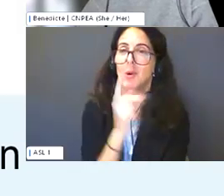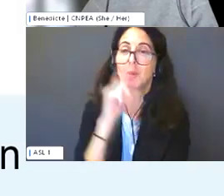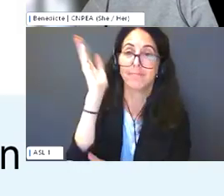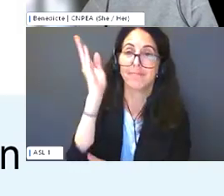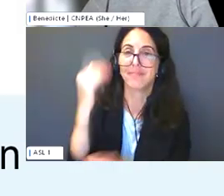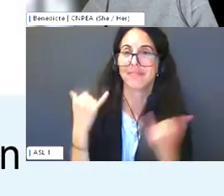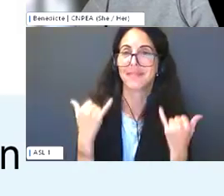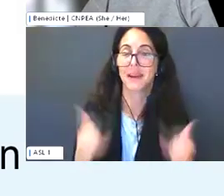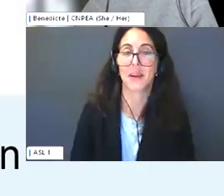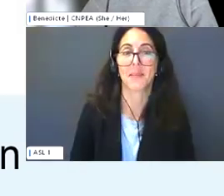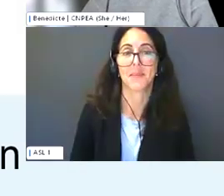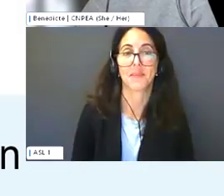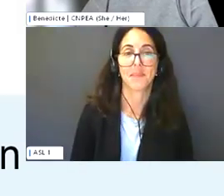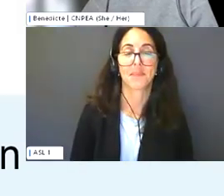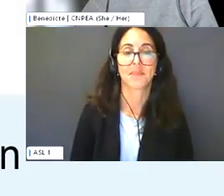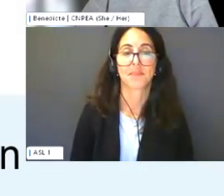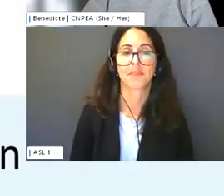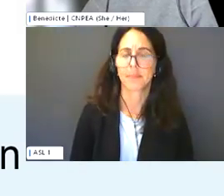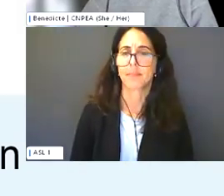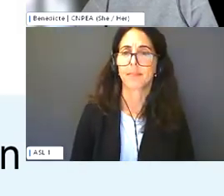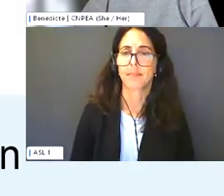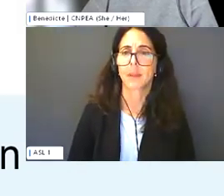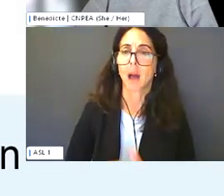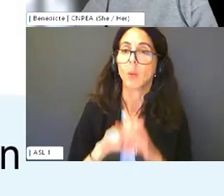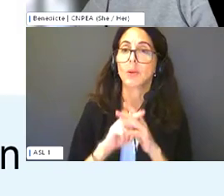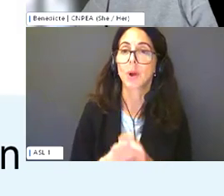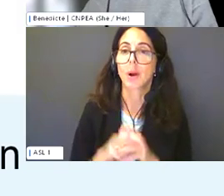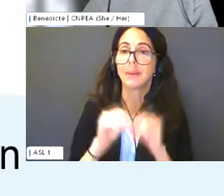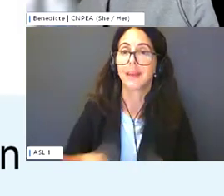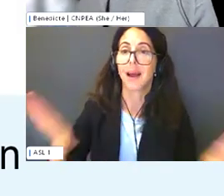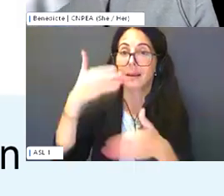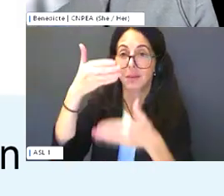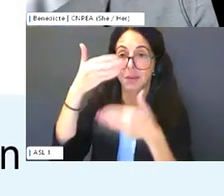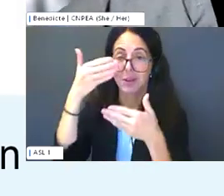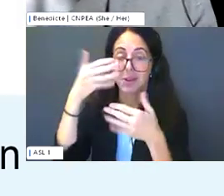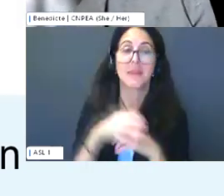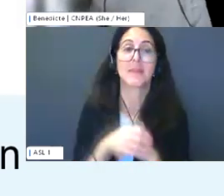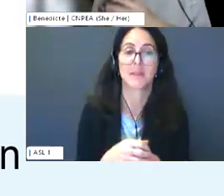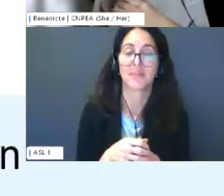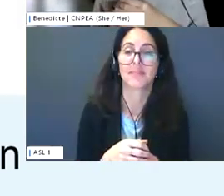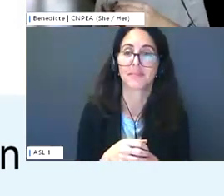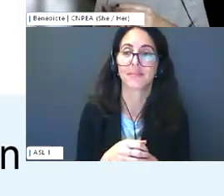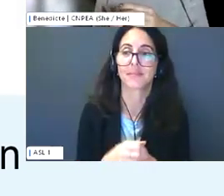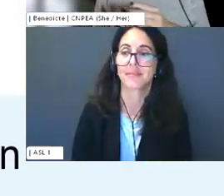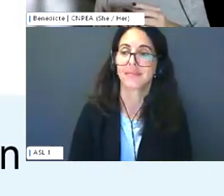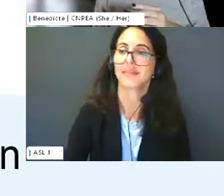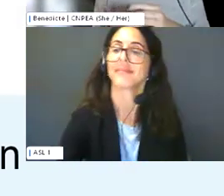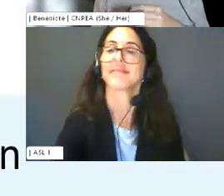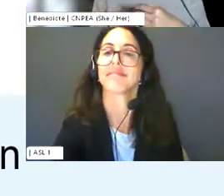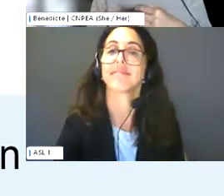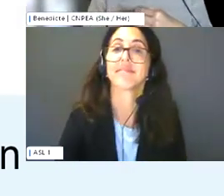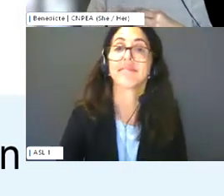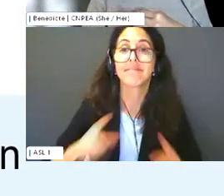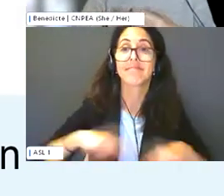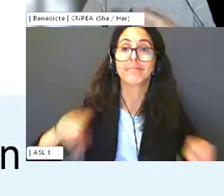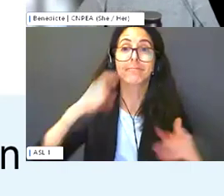I do want to provide our land acknowledgement before we get started with the presentation today. We acknowledge that